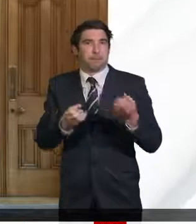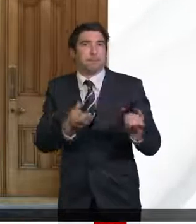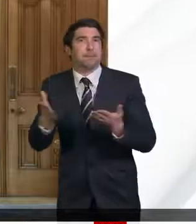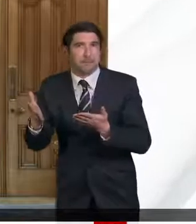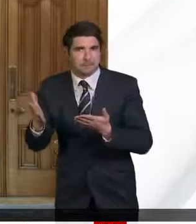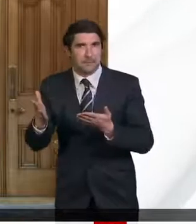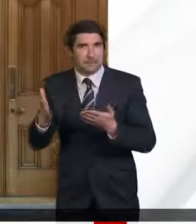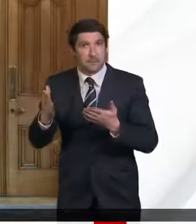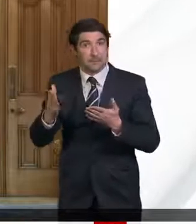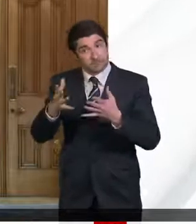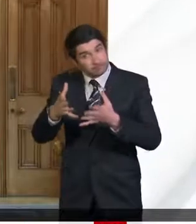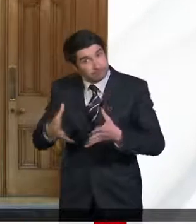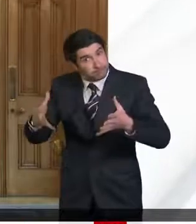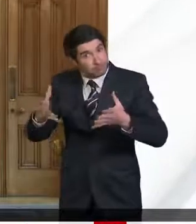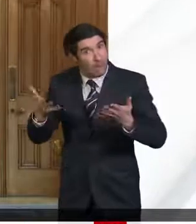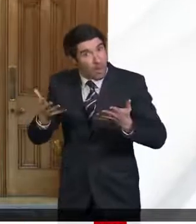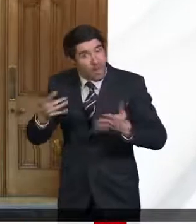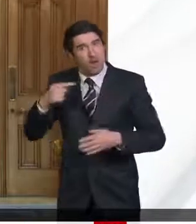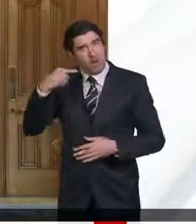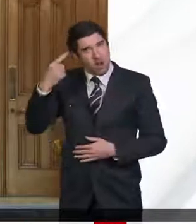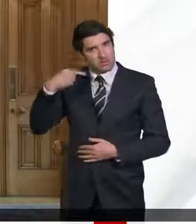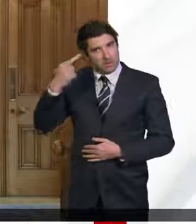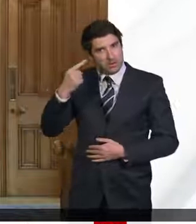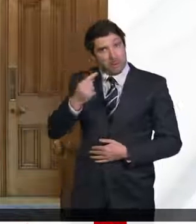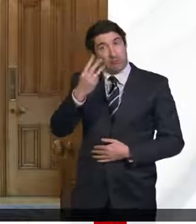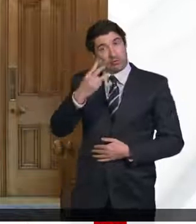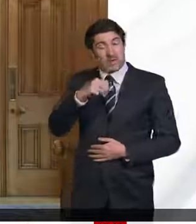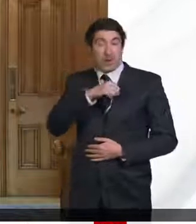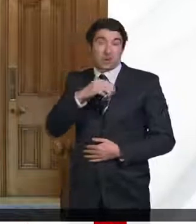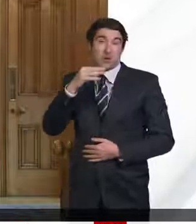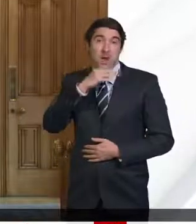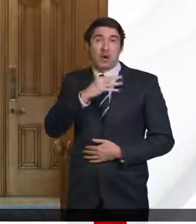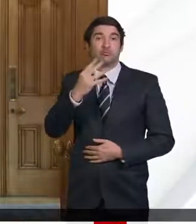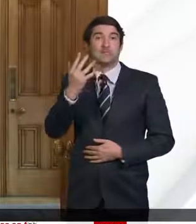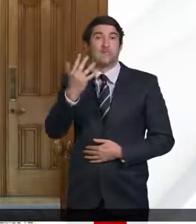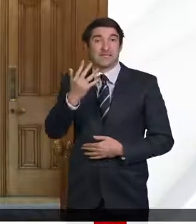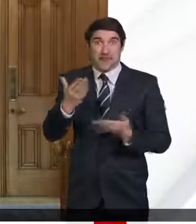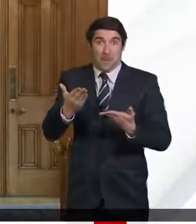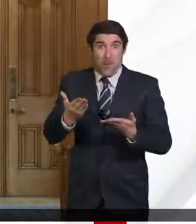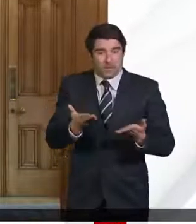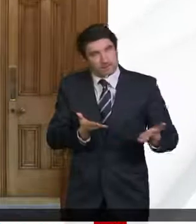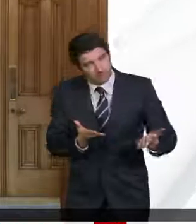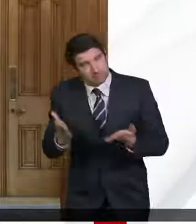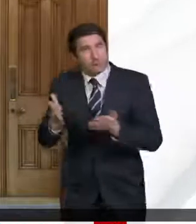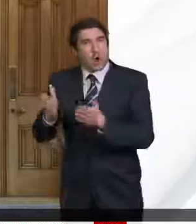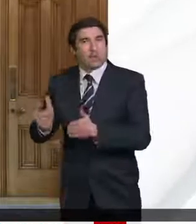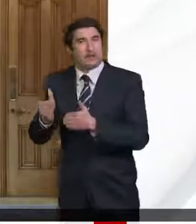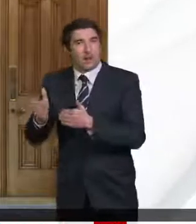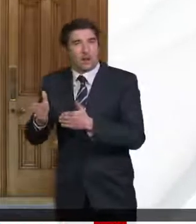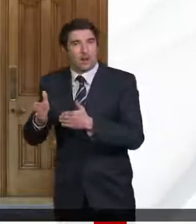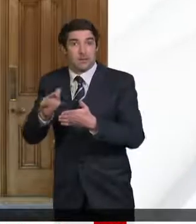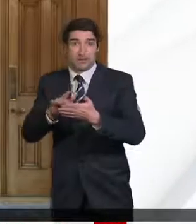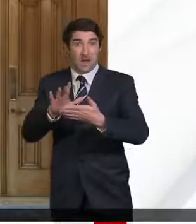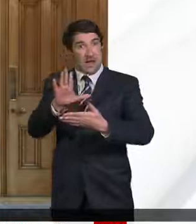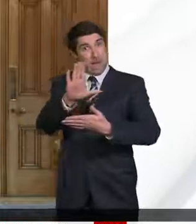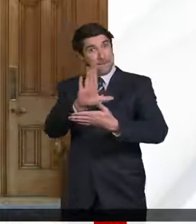number of those is in London, with 3,915 people in hospital care, while in the Midlands, the